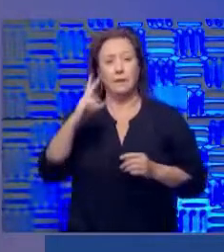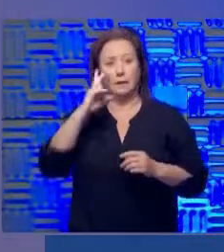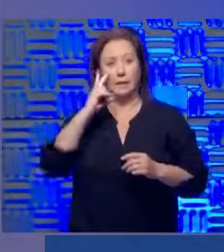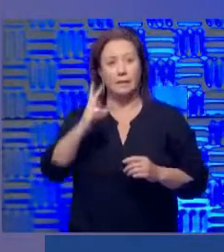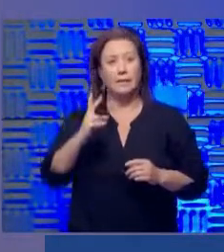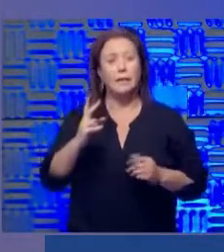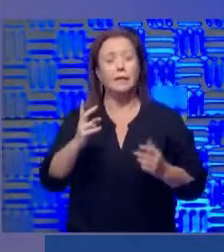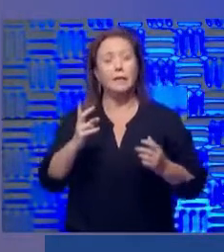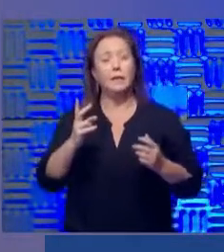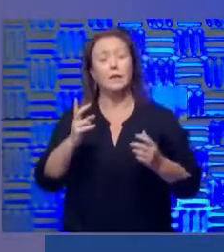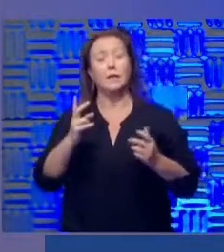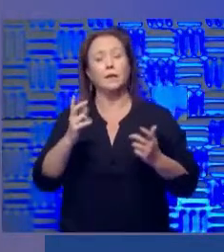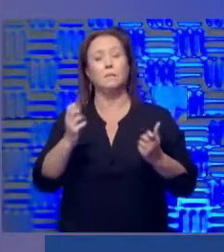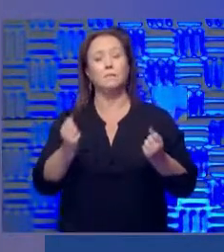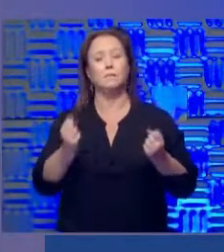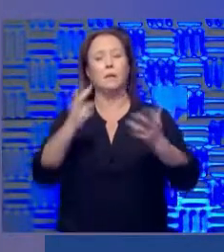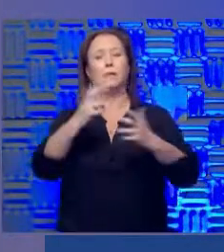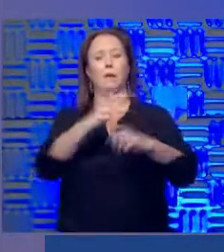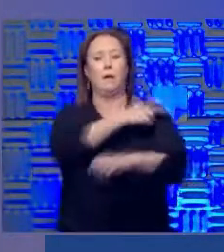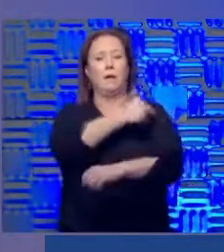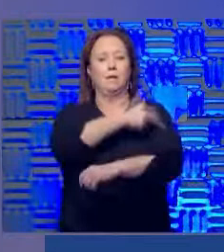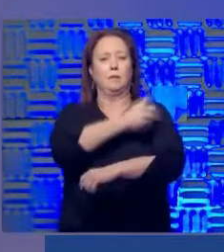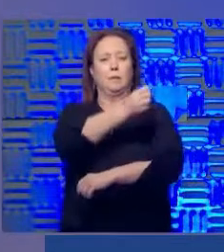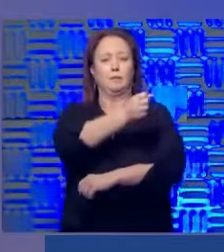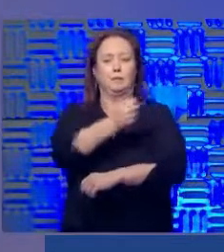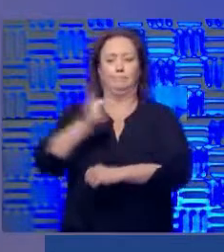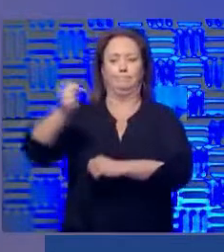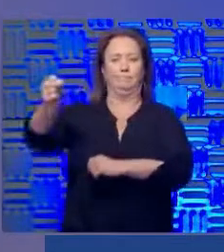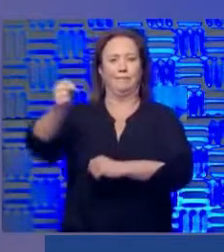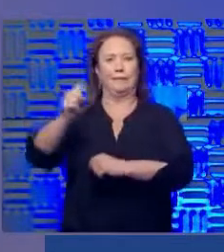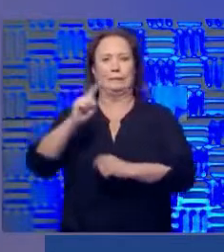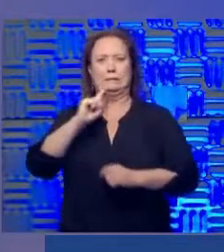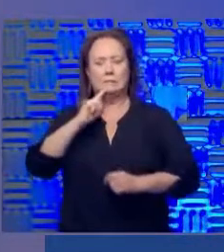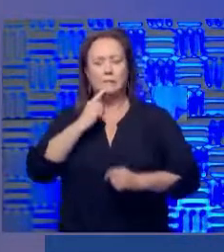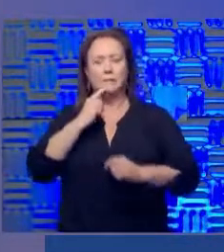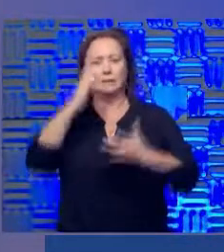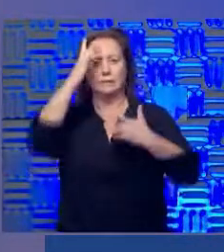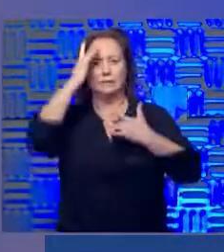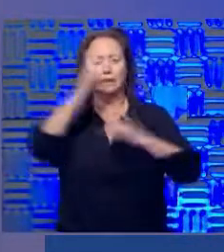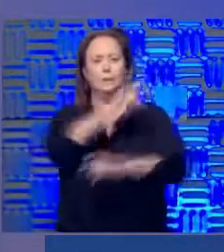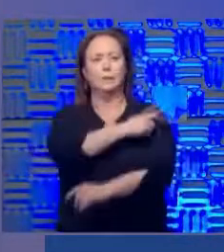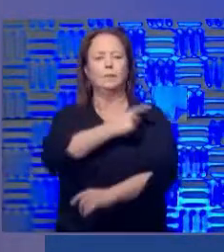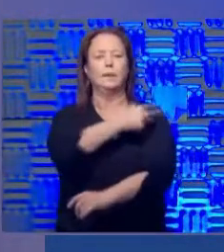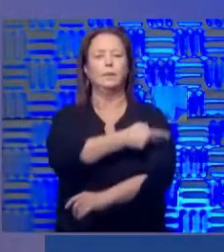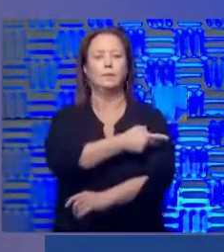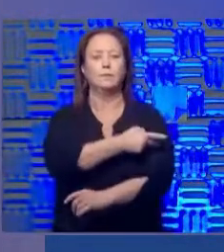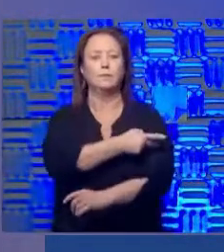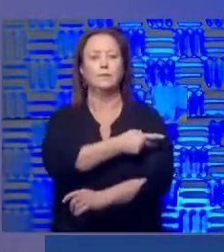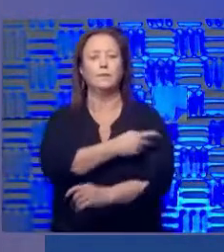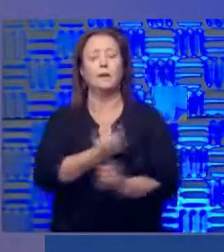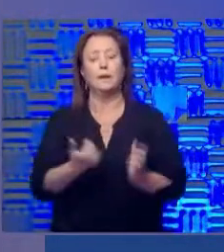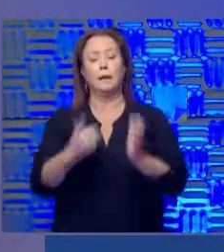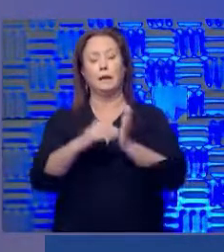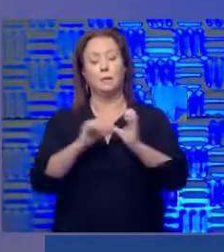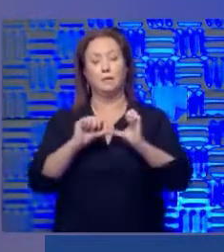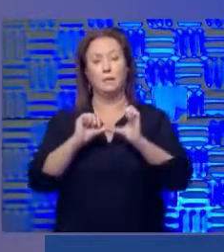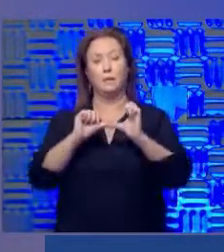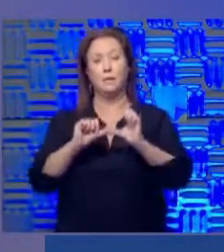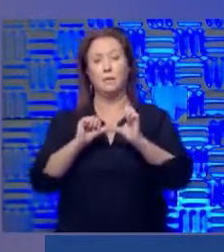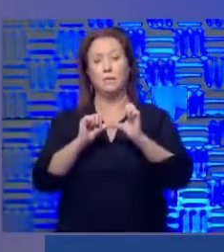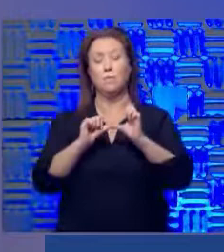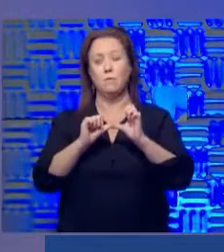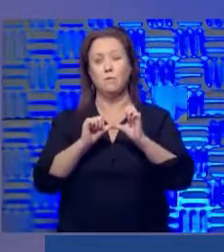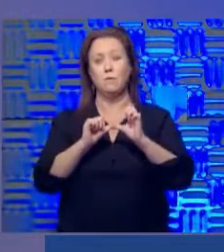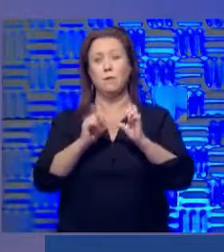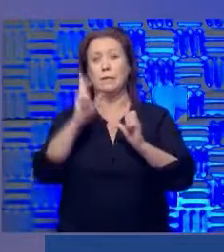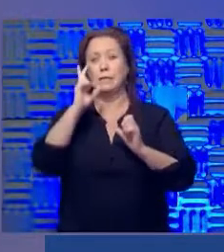and they have seen, a large number of hospitalizations and critically ill patients. I think, again, we need to continue to wait